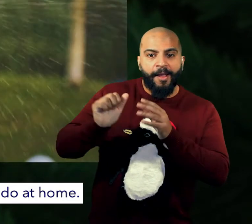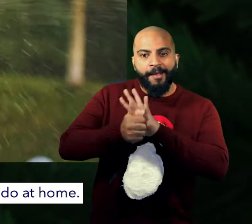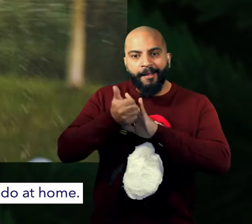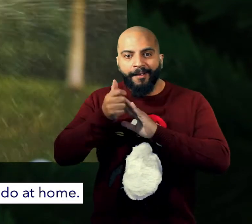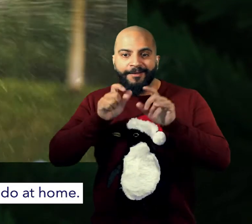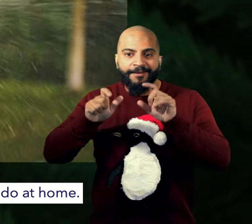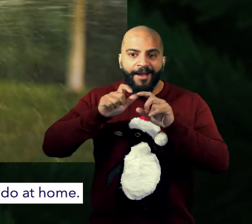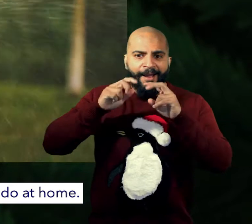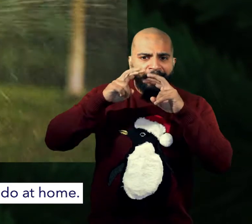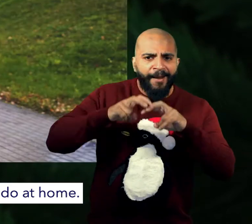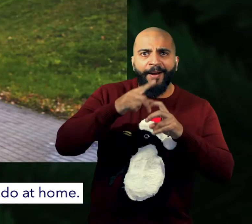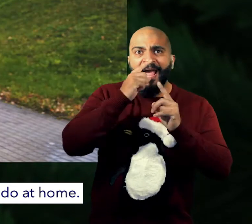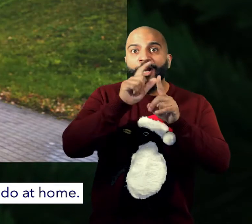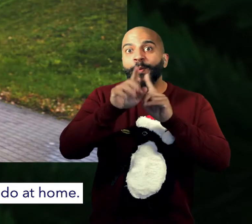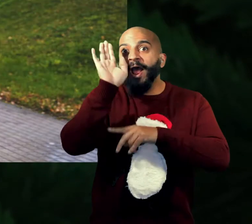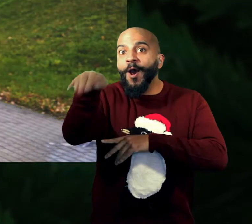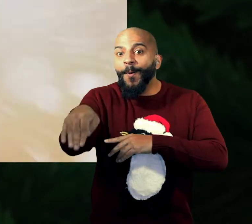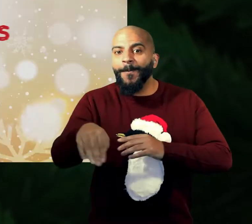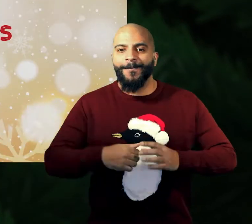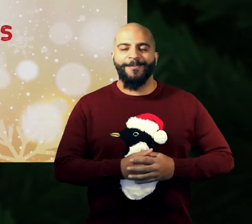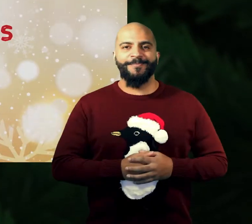science investigations you can do at home.